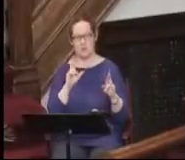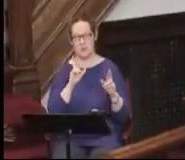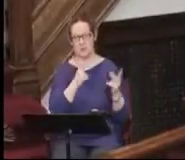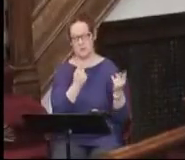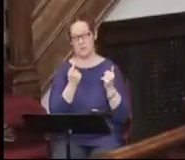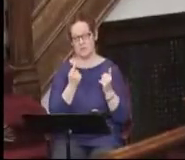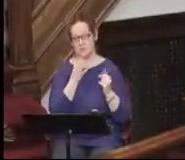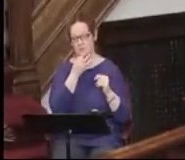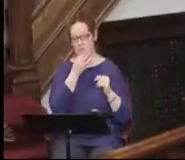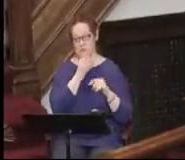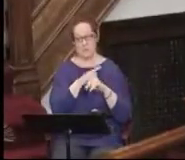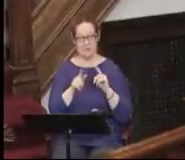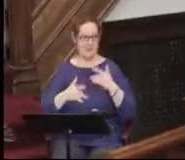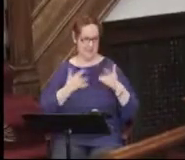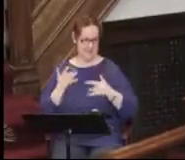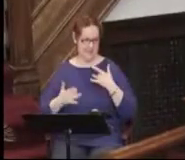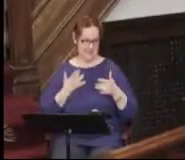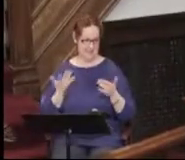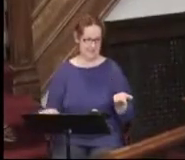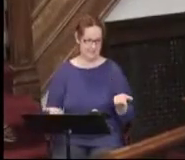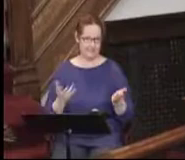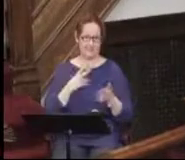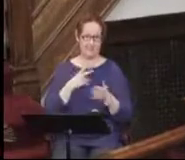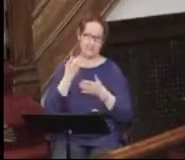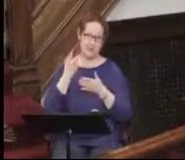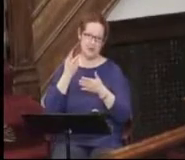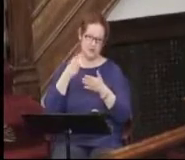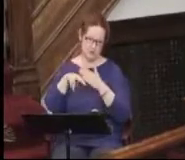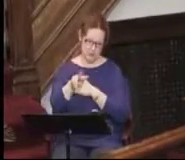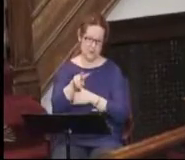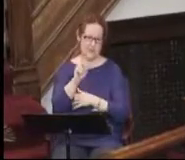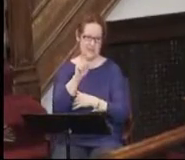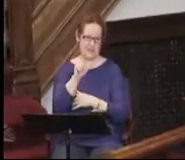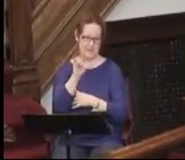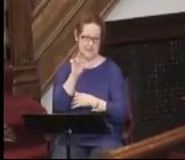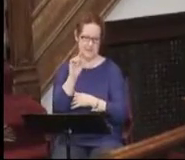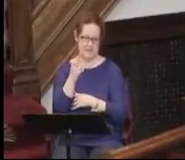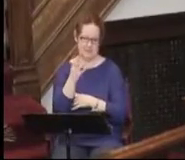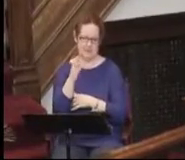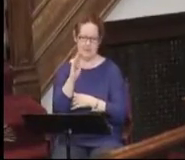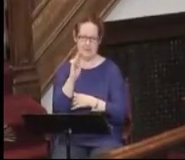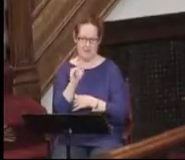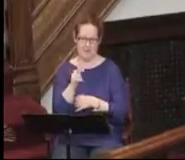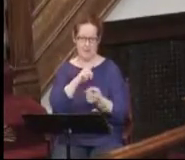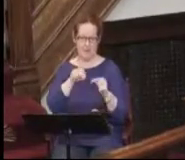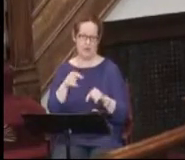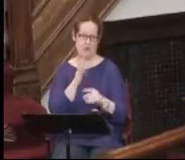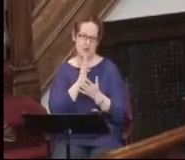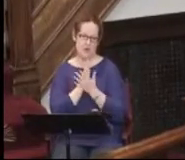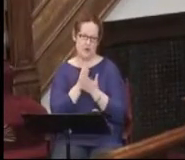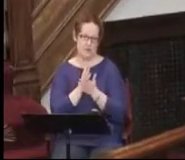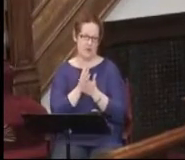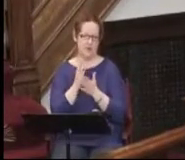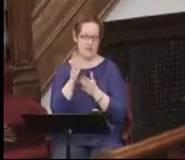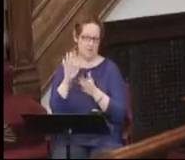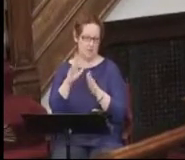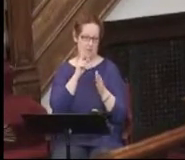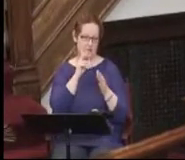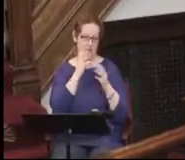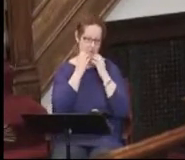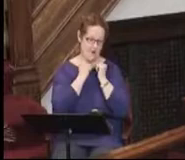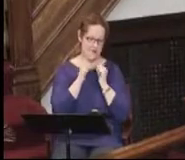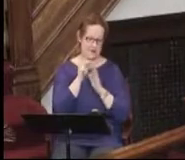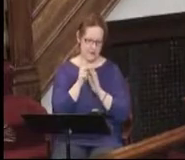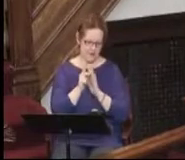while. But it's very exciting. And so 2 weeks from today, Elizabeth May will be here to talk about the values and principles that guide her. The following